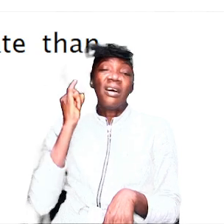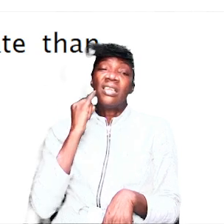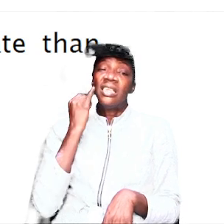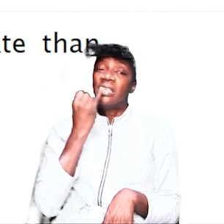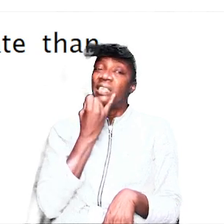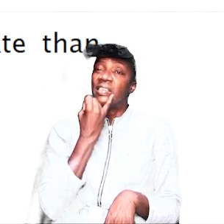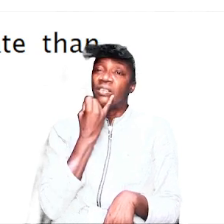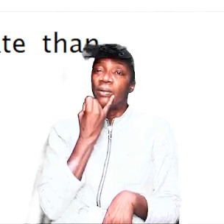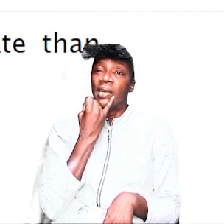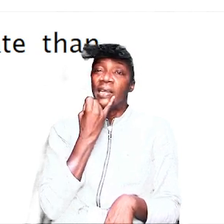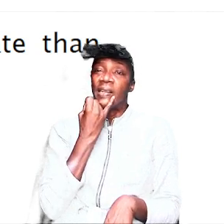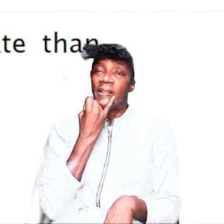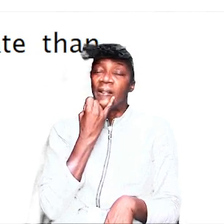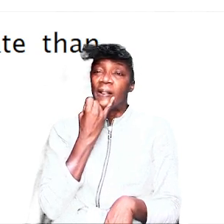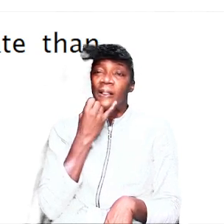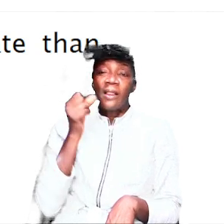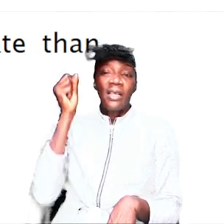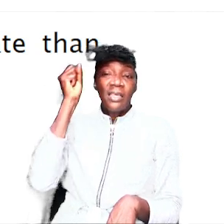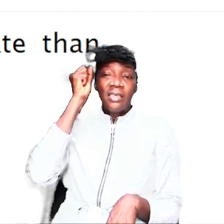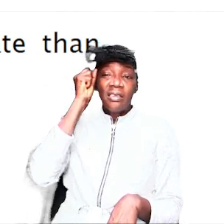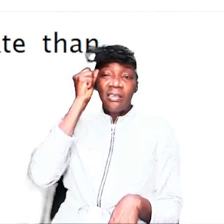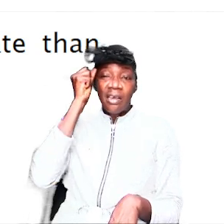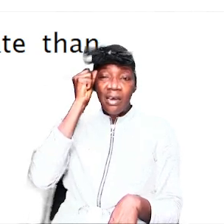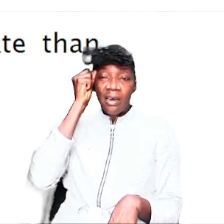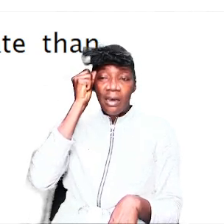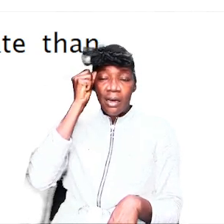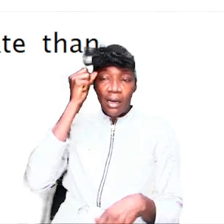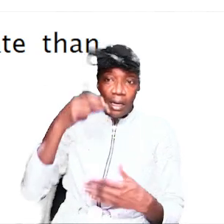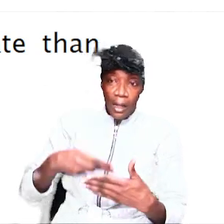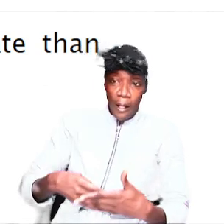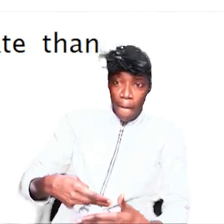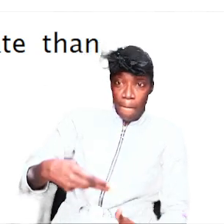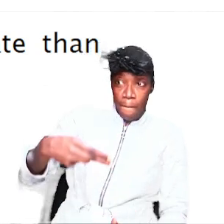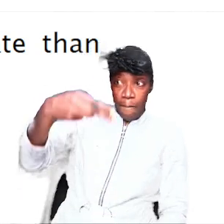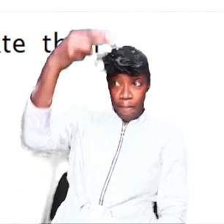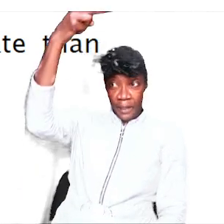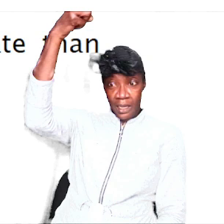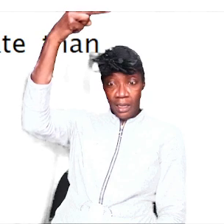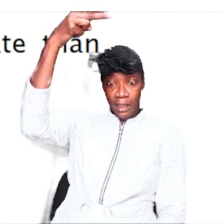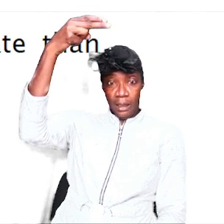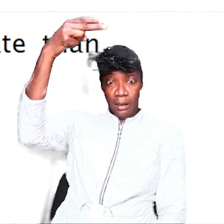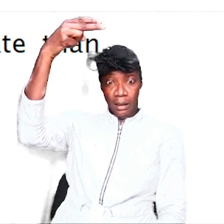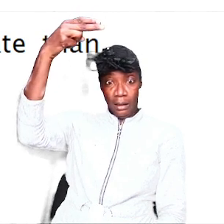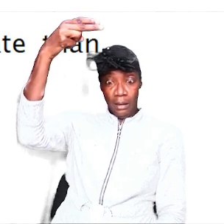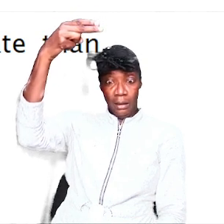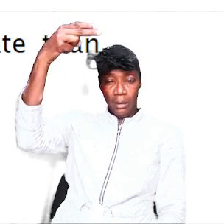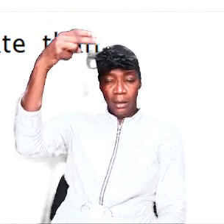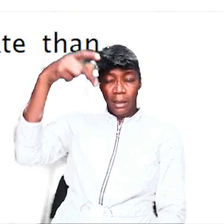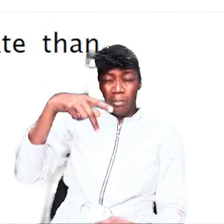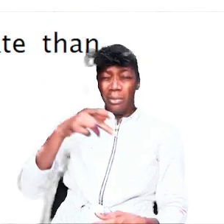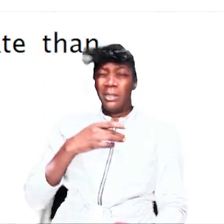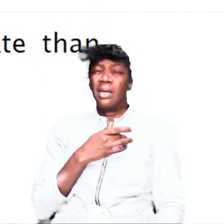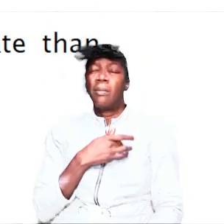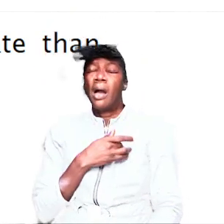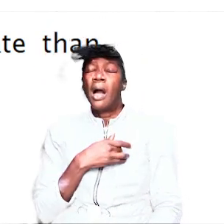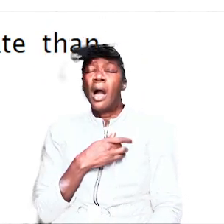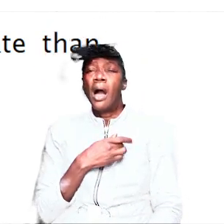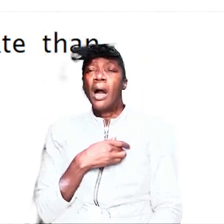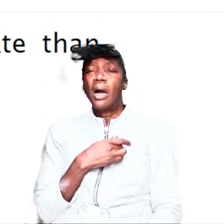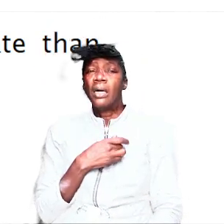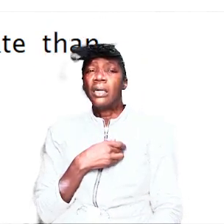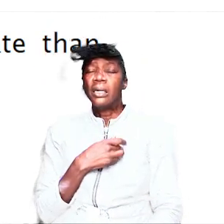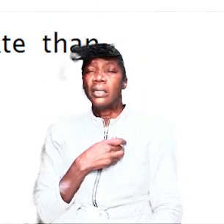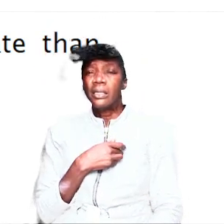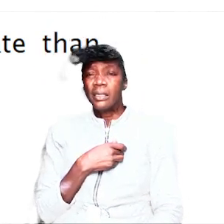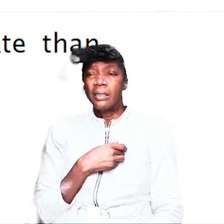second point now. So Saul was, even though he was taller than everybody, right, his heart, amen. Remember we said, no, God is